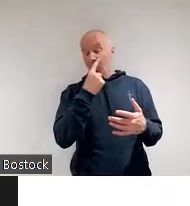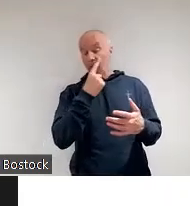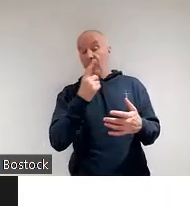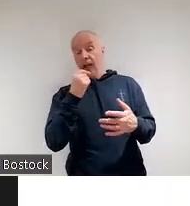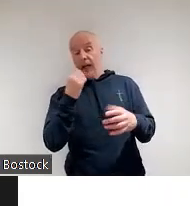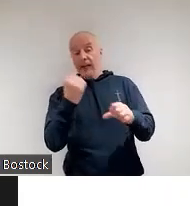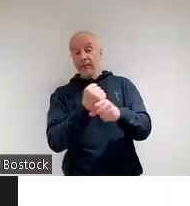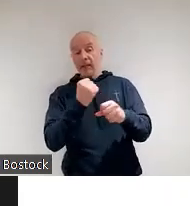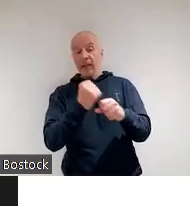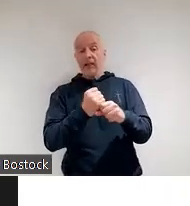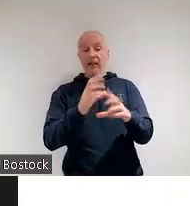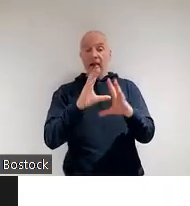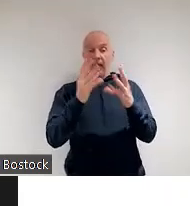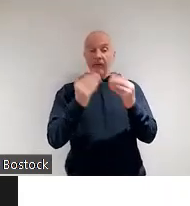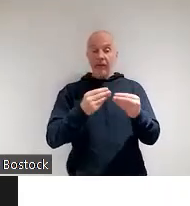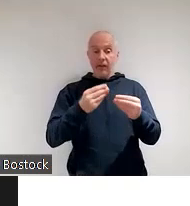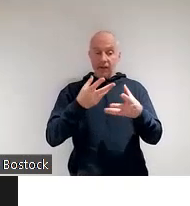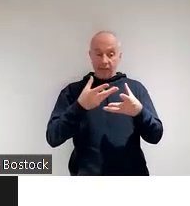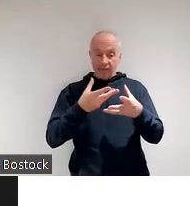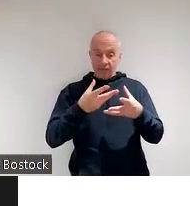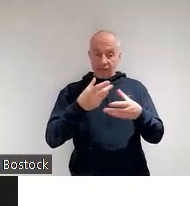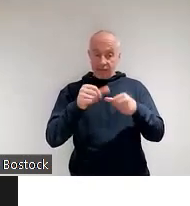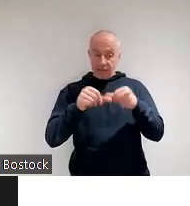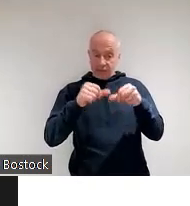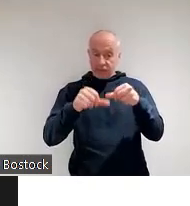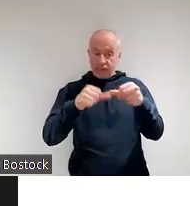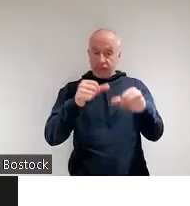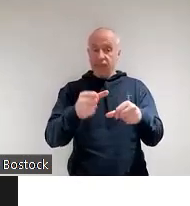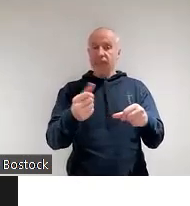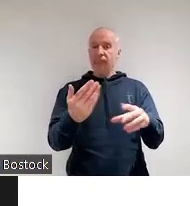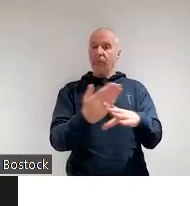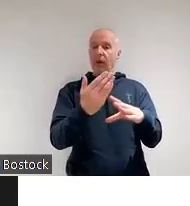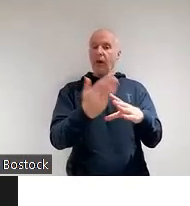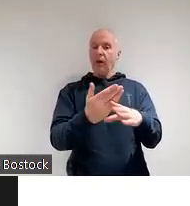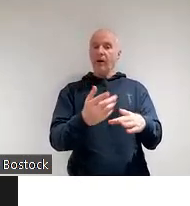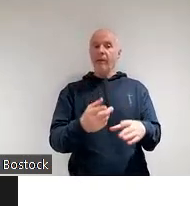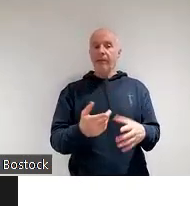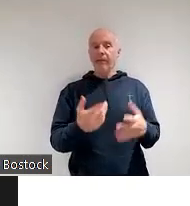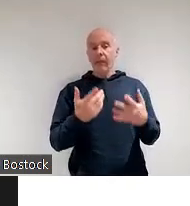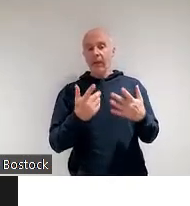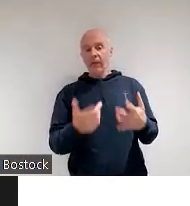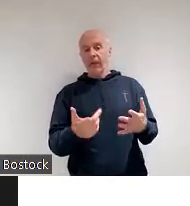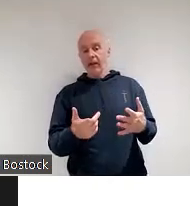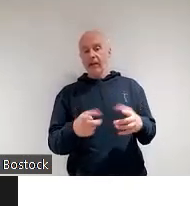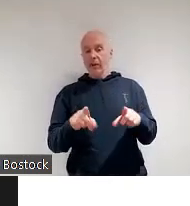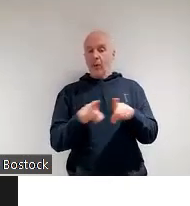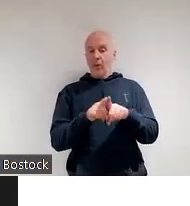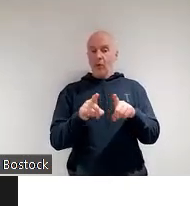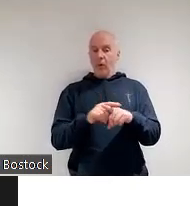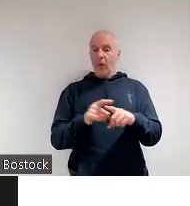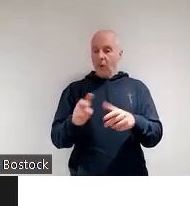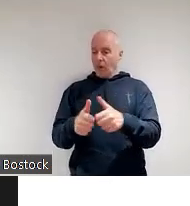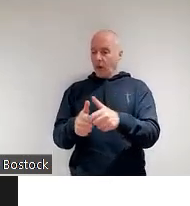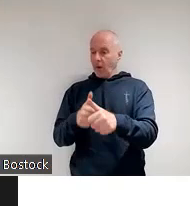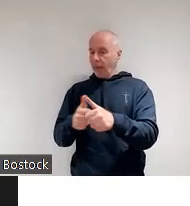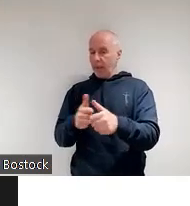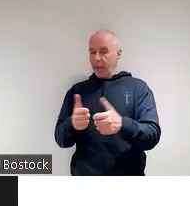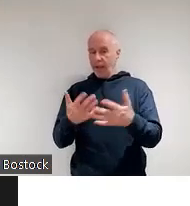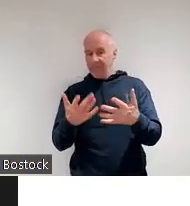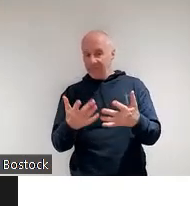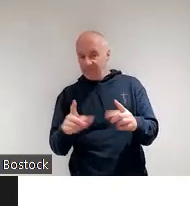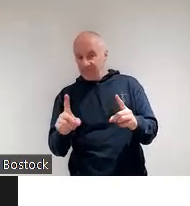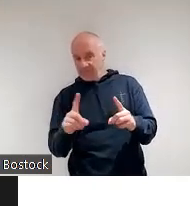still work. And then we'll also look into the manufacturing plan as well. And then you come to